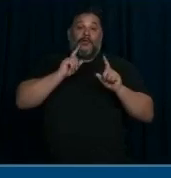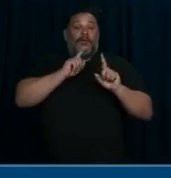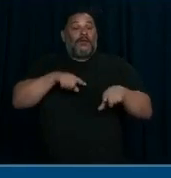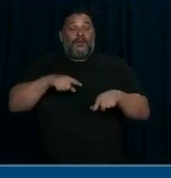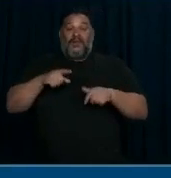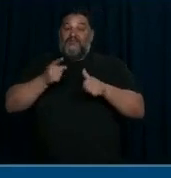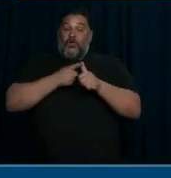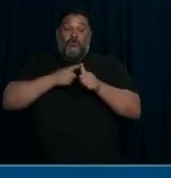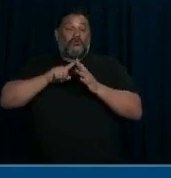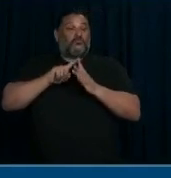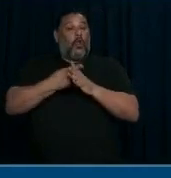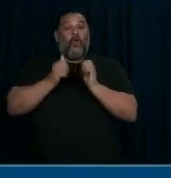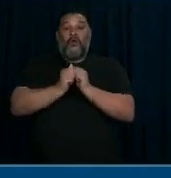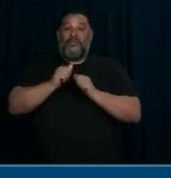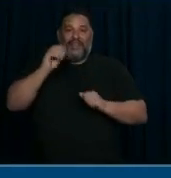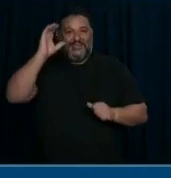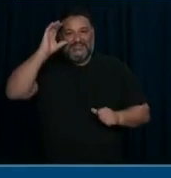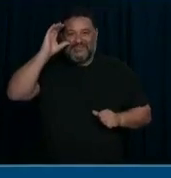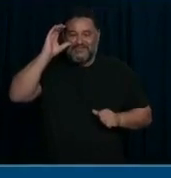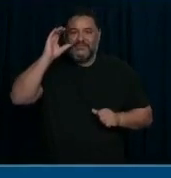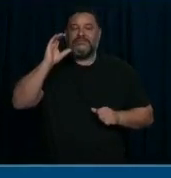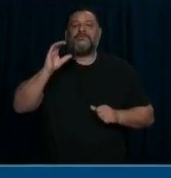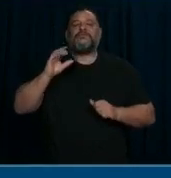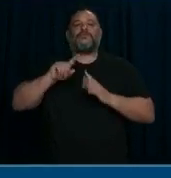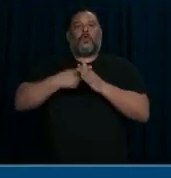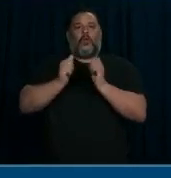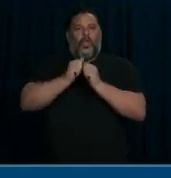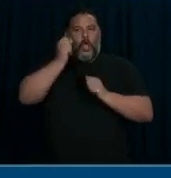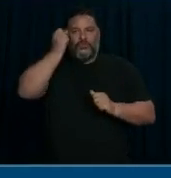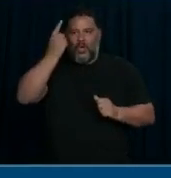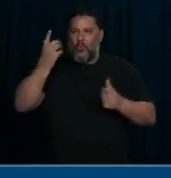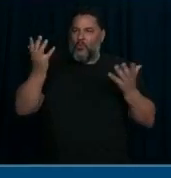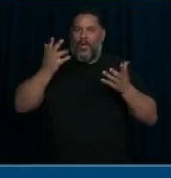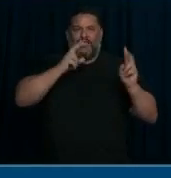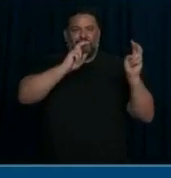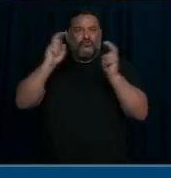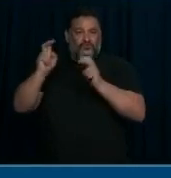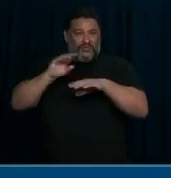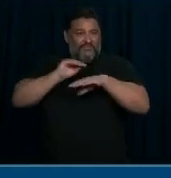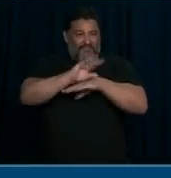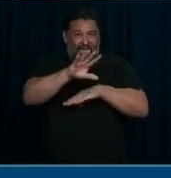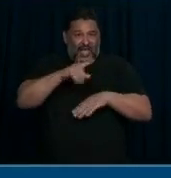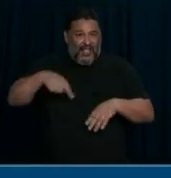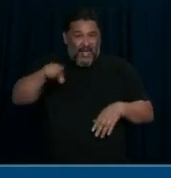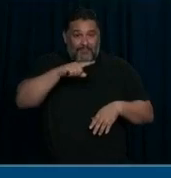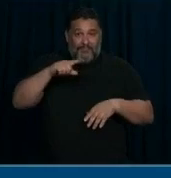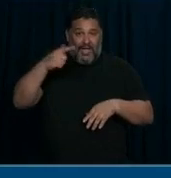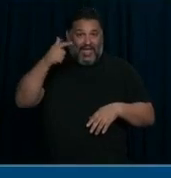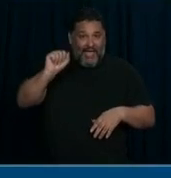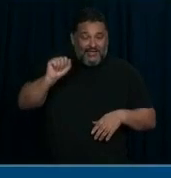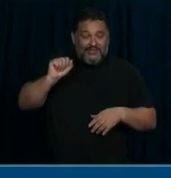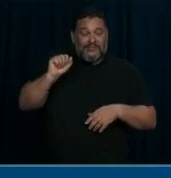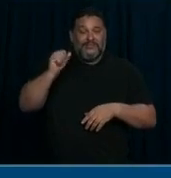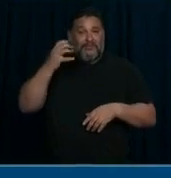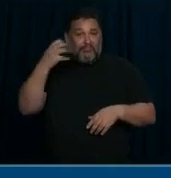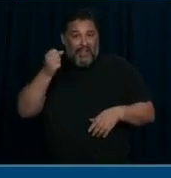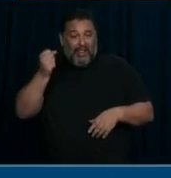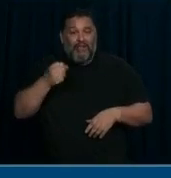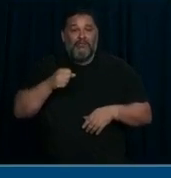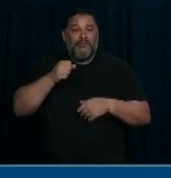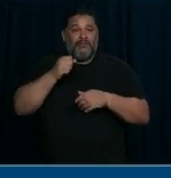listening. It starts by understanding what are the issues that are affecting them. Whether is it gas, is it milk, is it the cost of